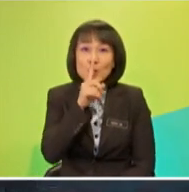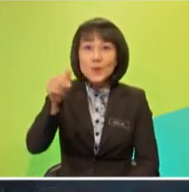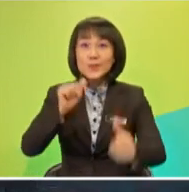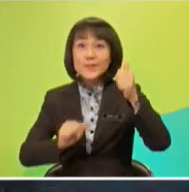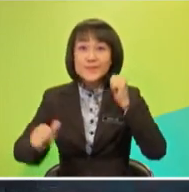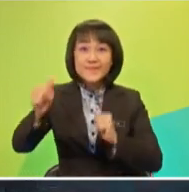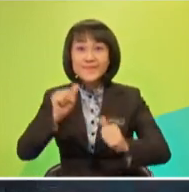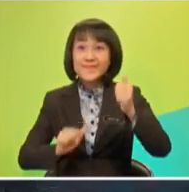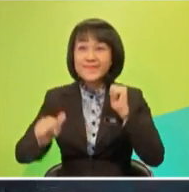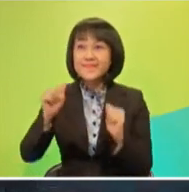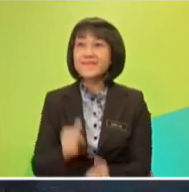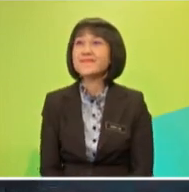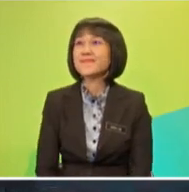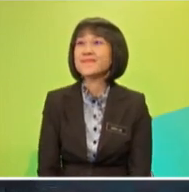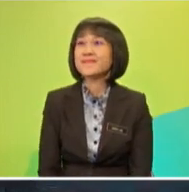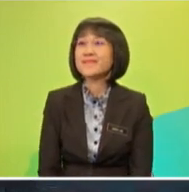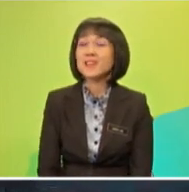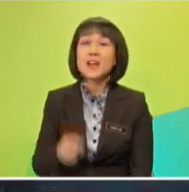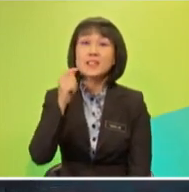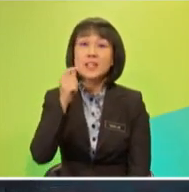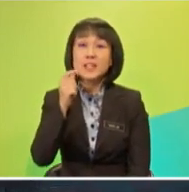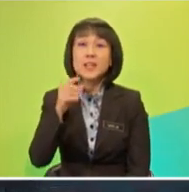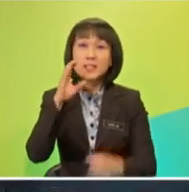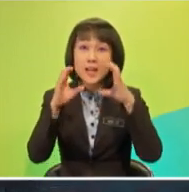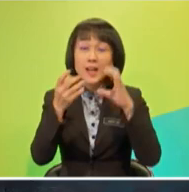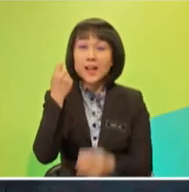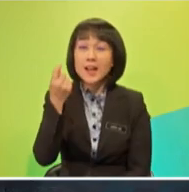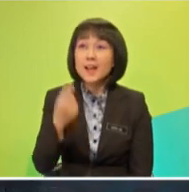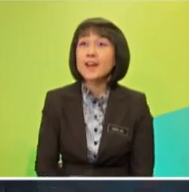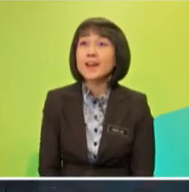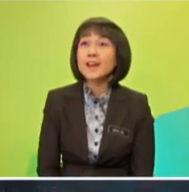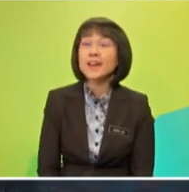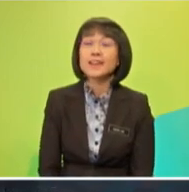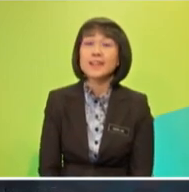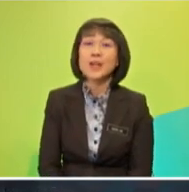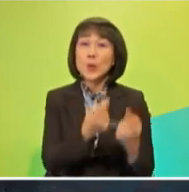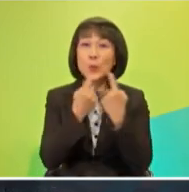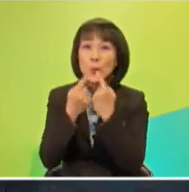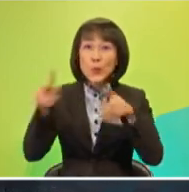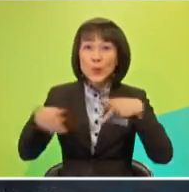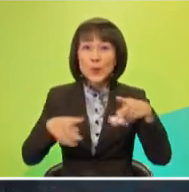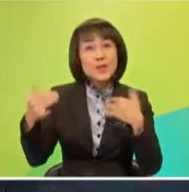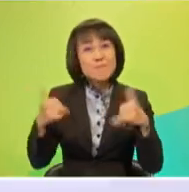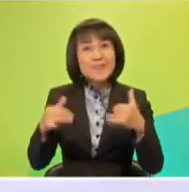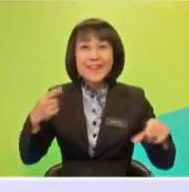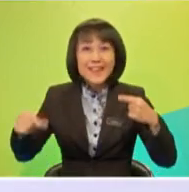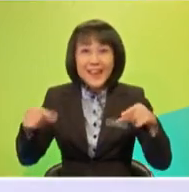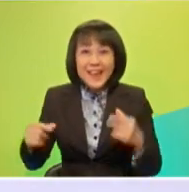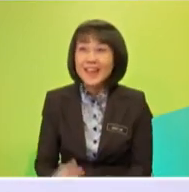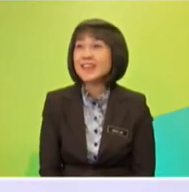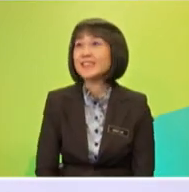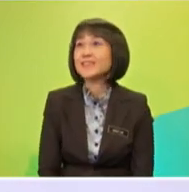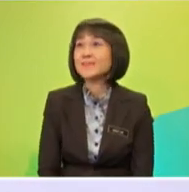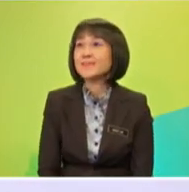that's right, because like what Teshna mentioned earlier as well, in a birthday party we can play some games. Yes indeed. So okay. How do we